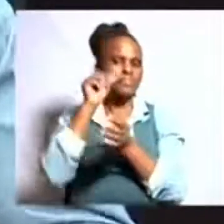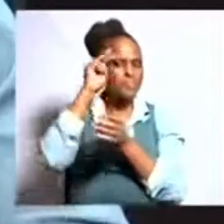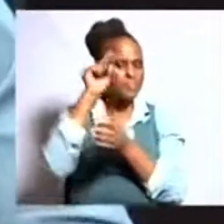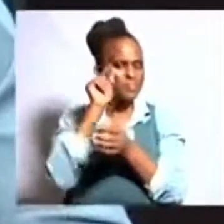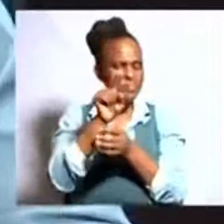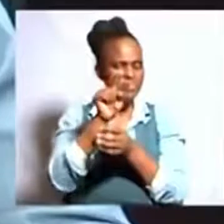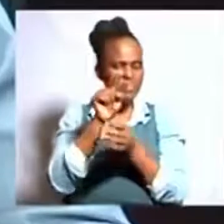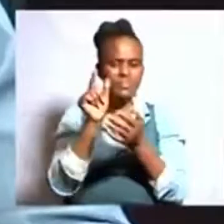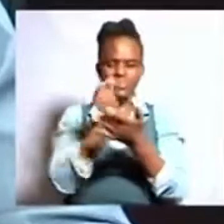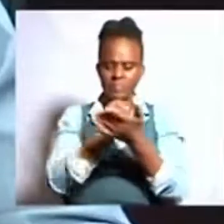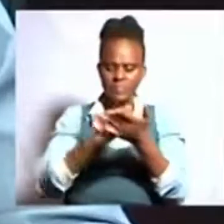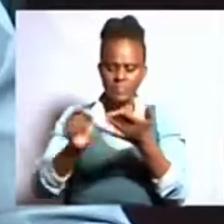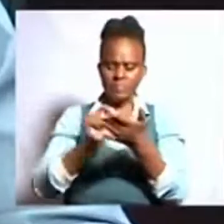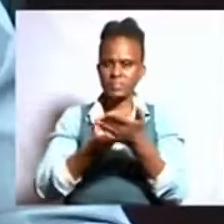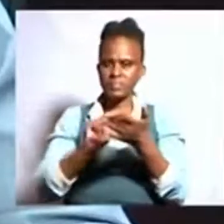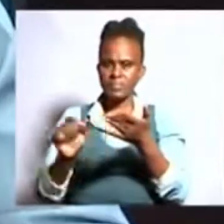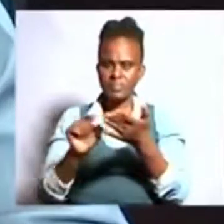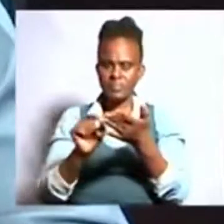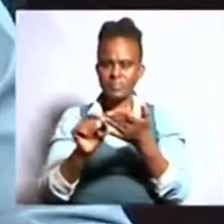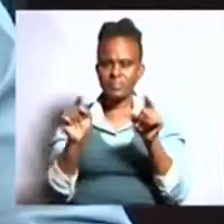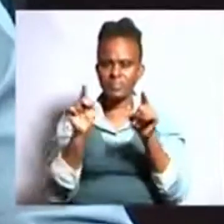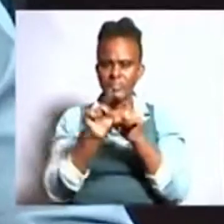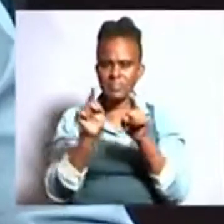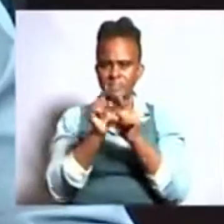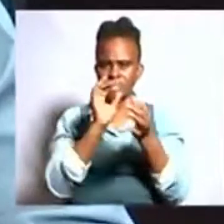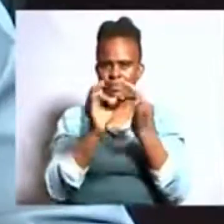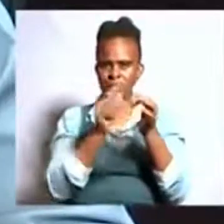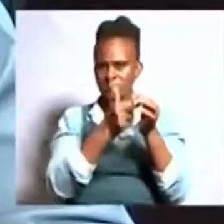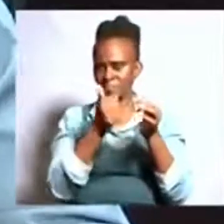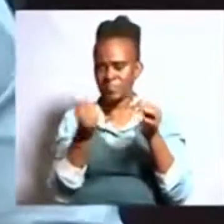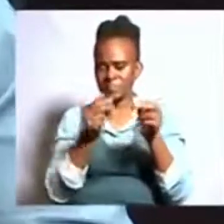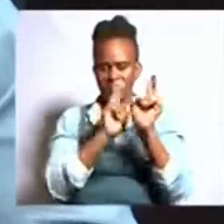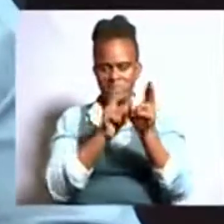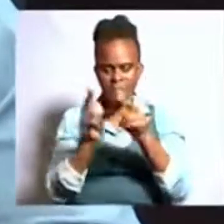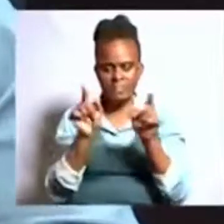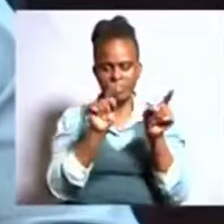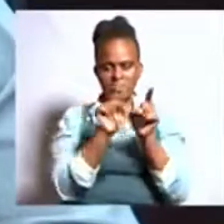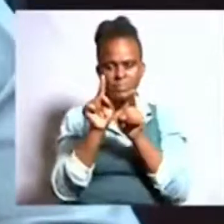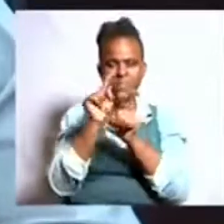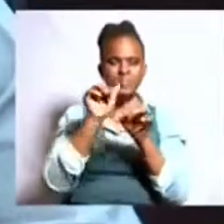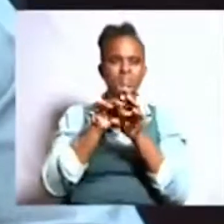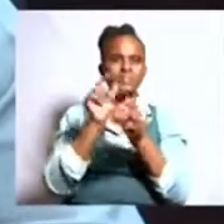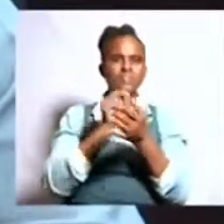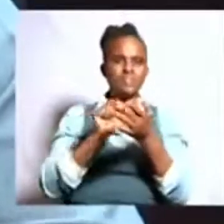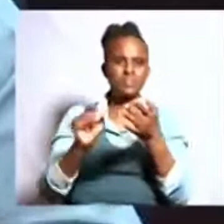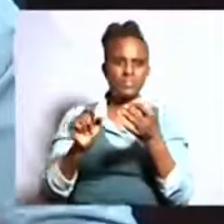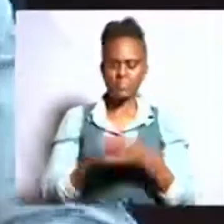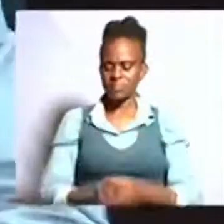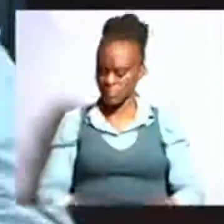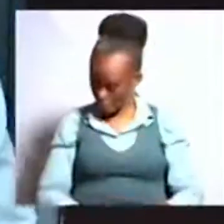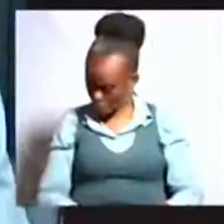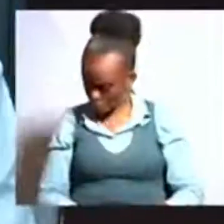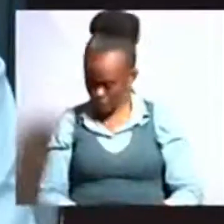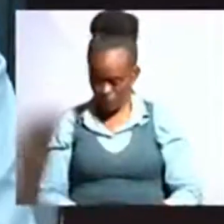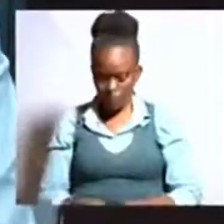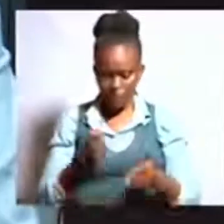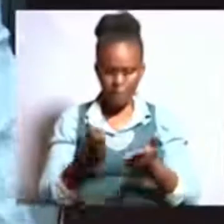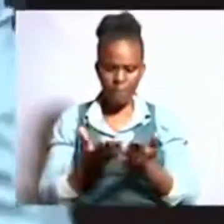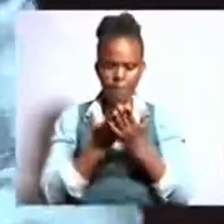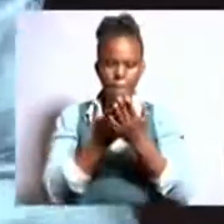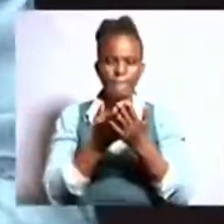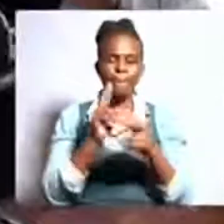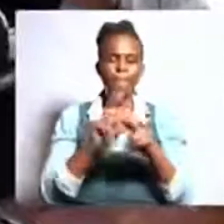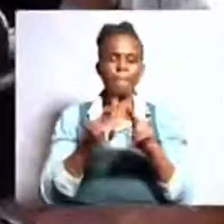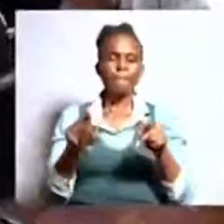in writing? And if any response was given to you, also in writing? I submit, Chair. PS,